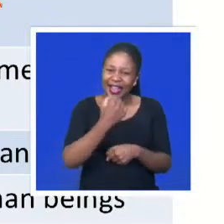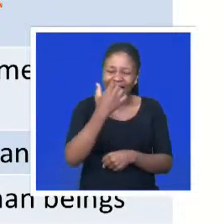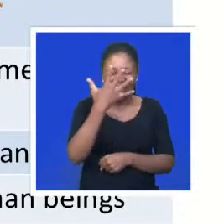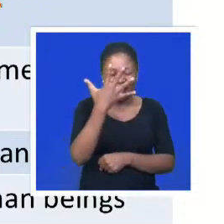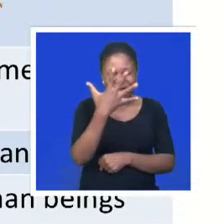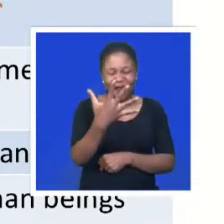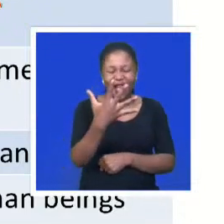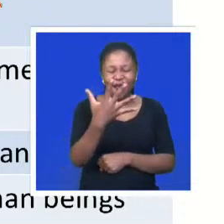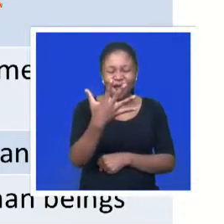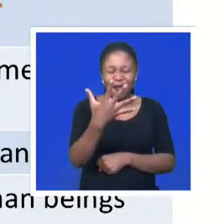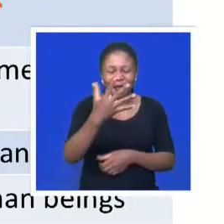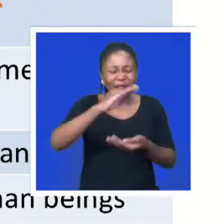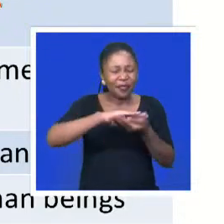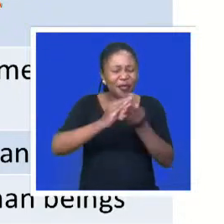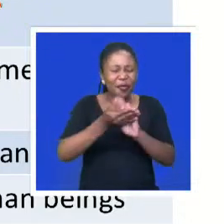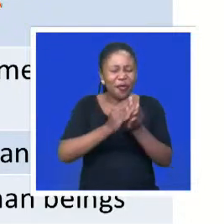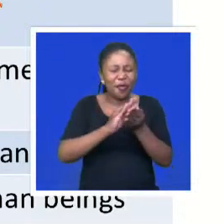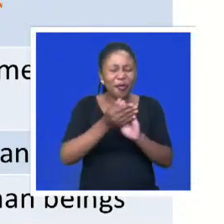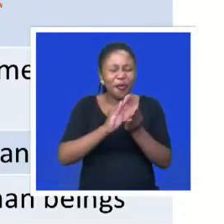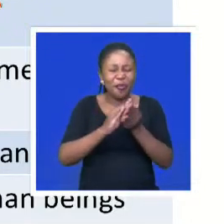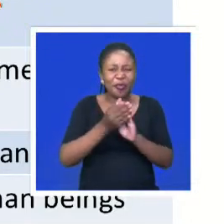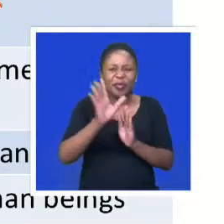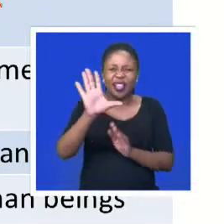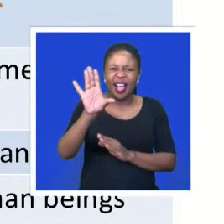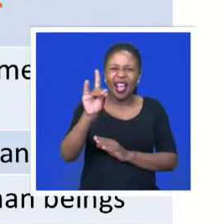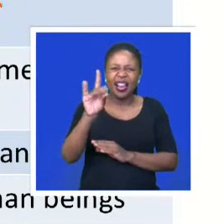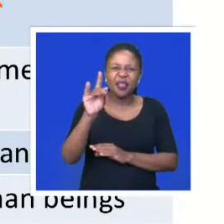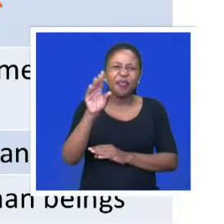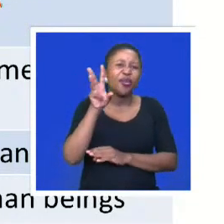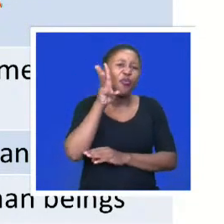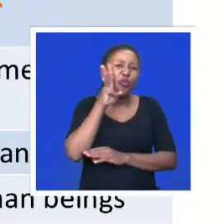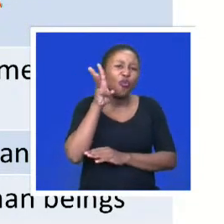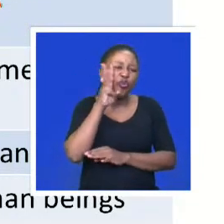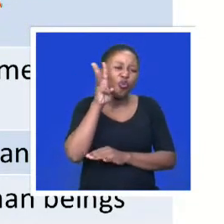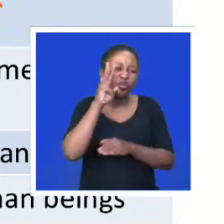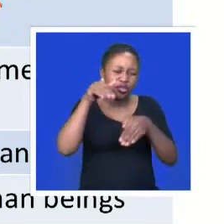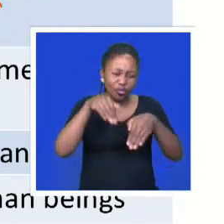which is fish and also birds.